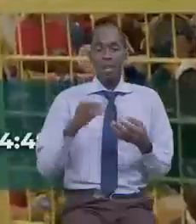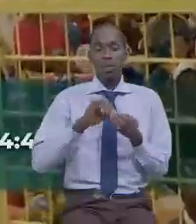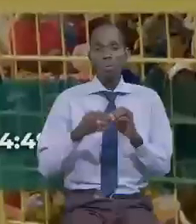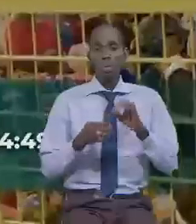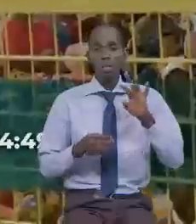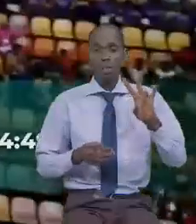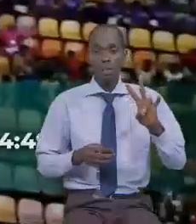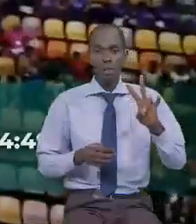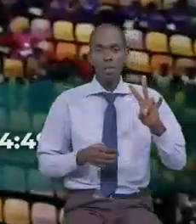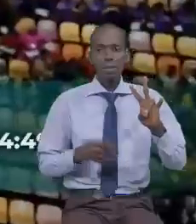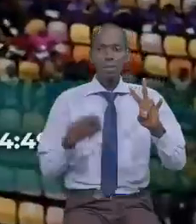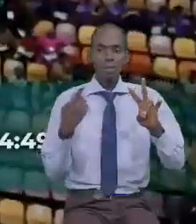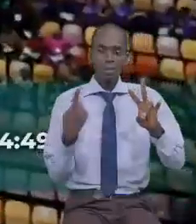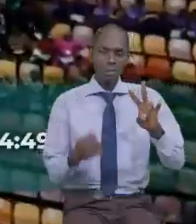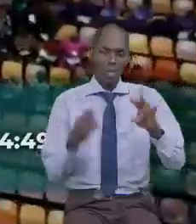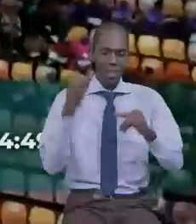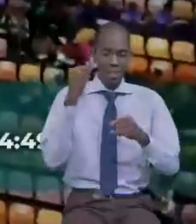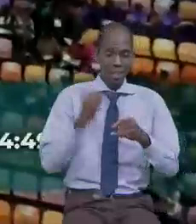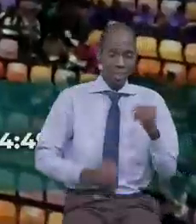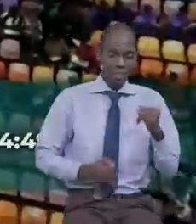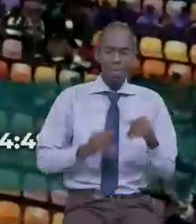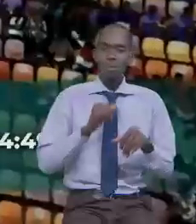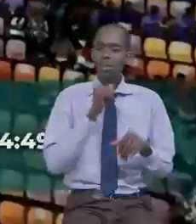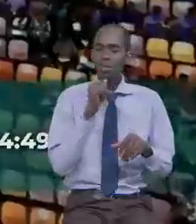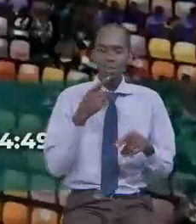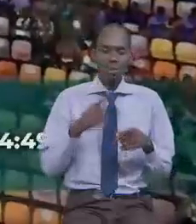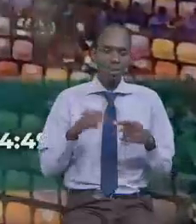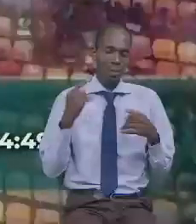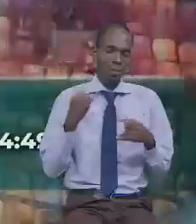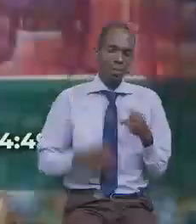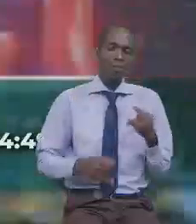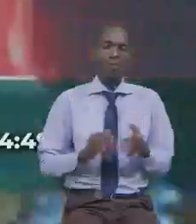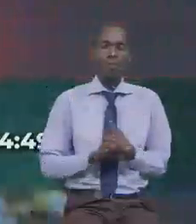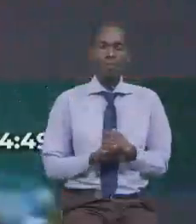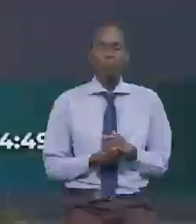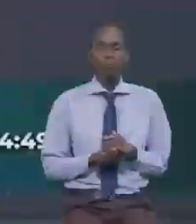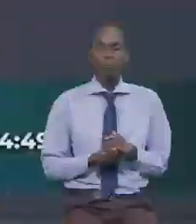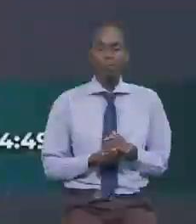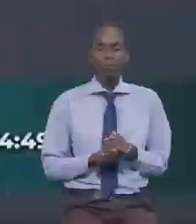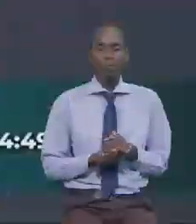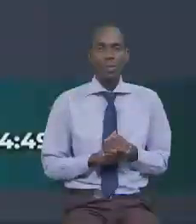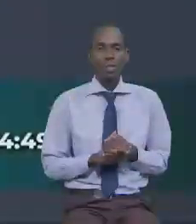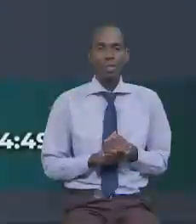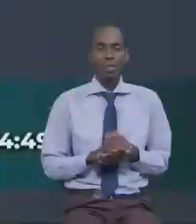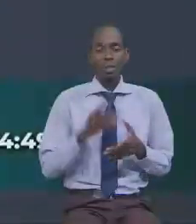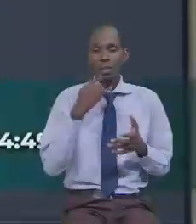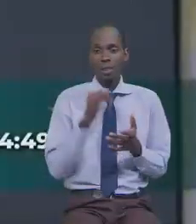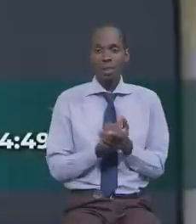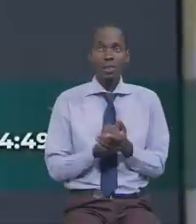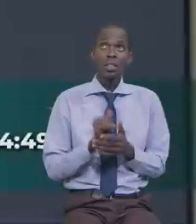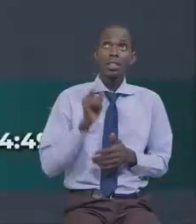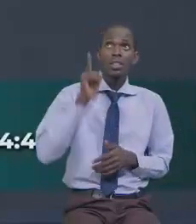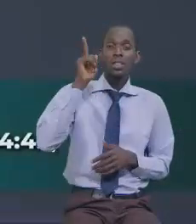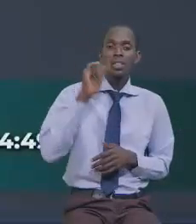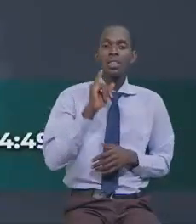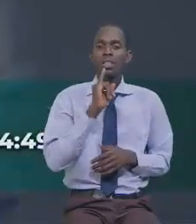the last but not the least. It tells us he is the Son